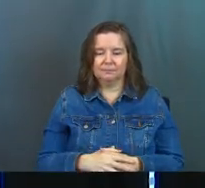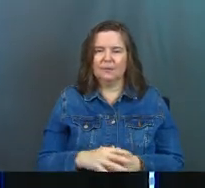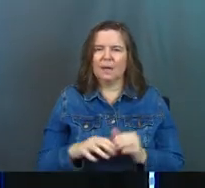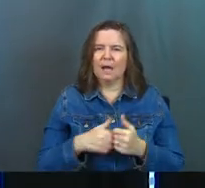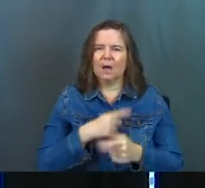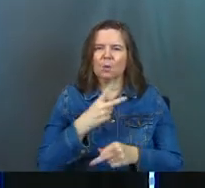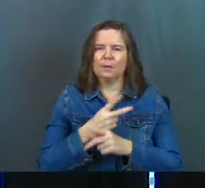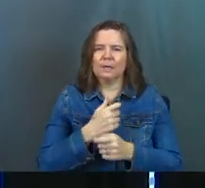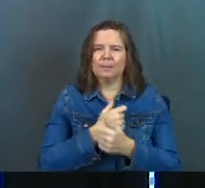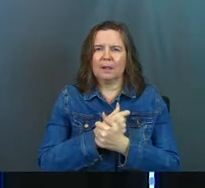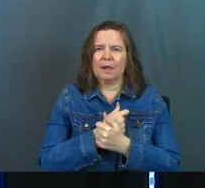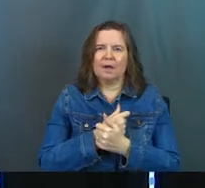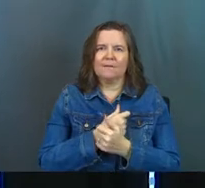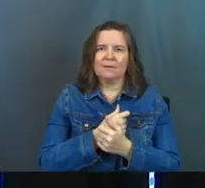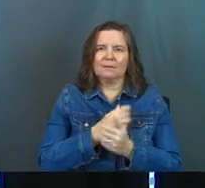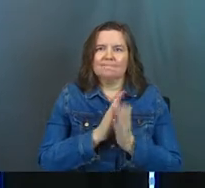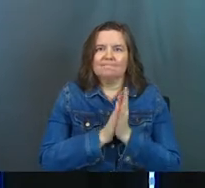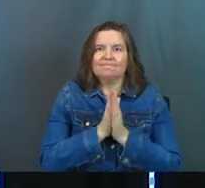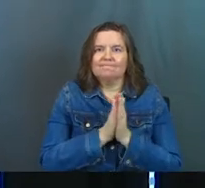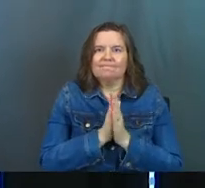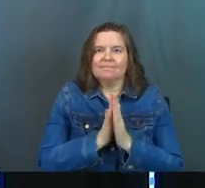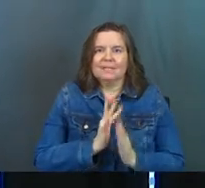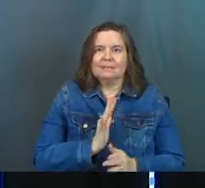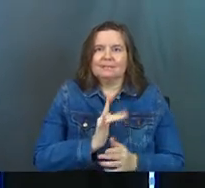How do we keep the love spinning?